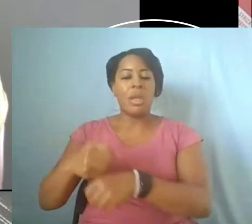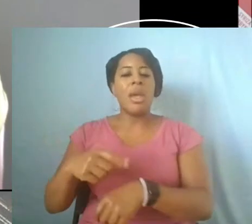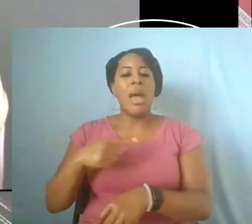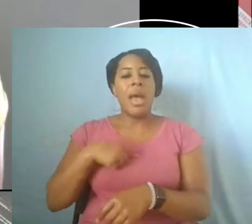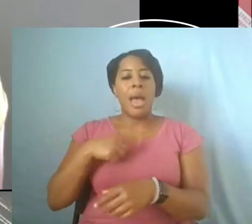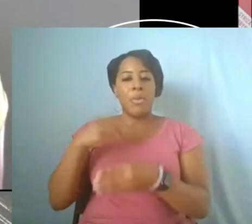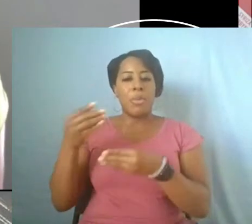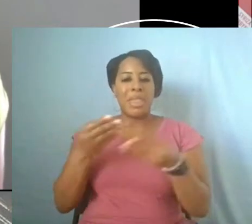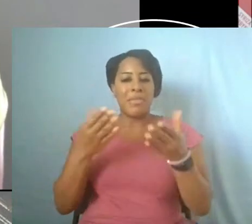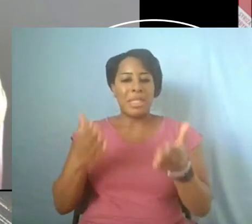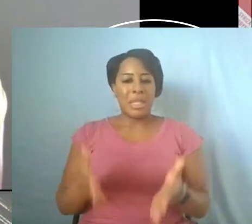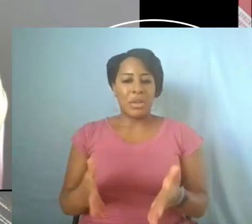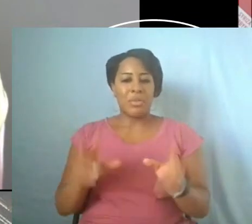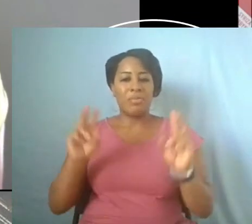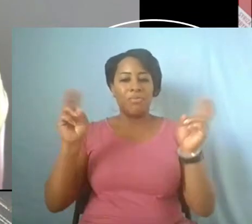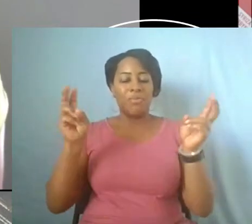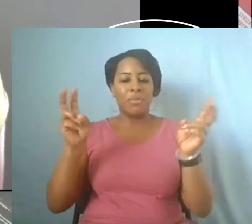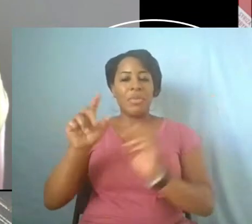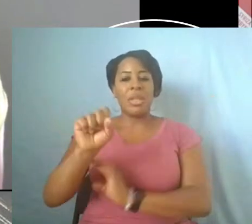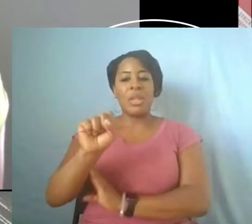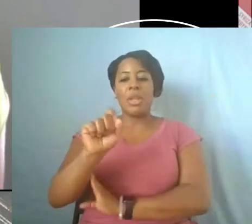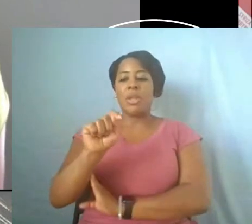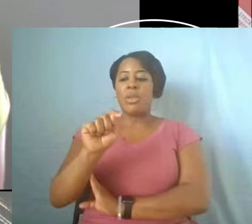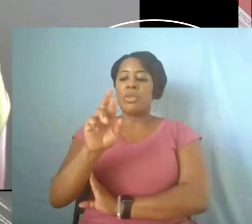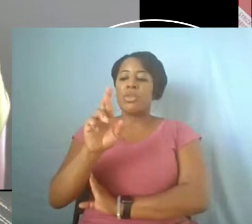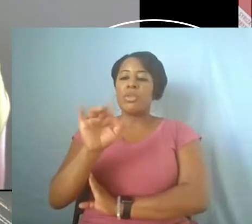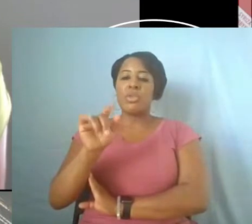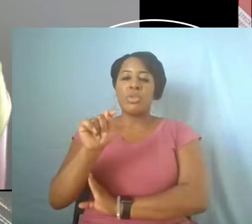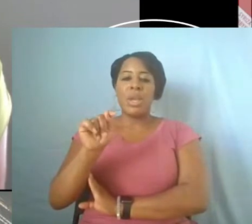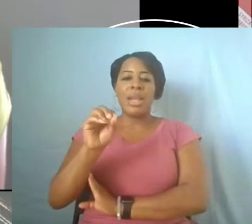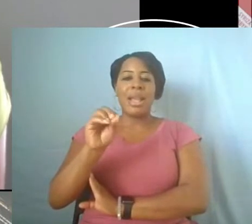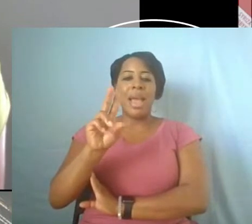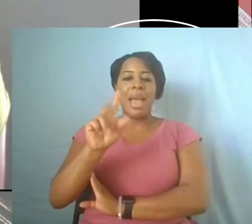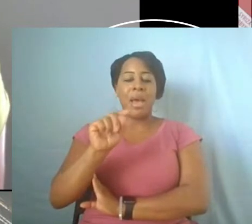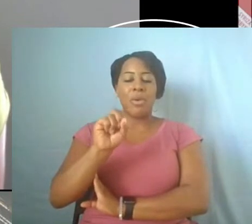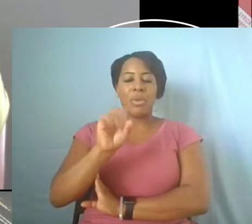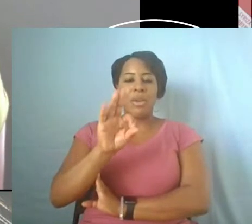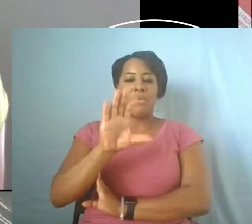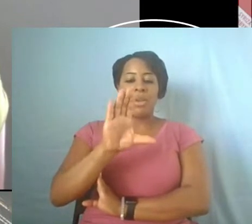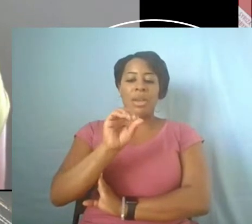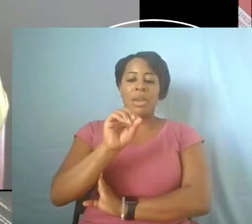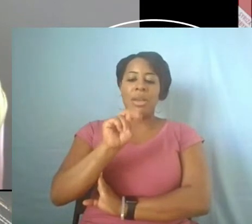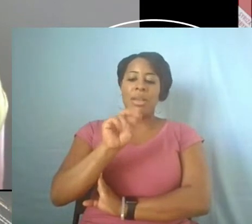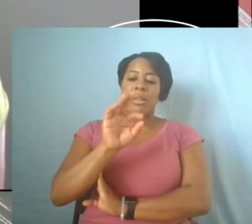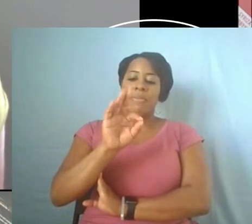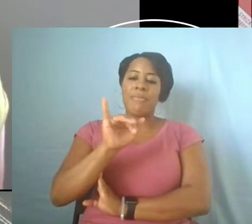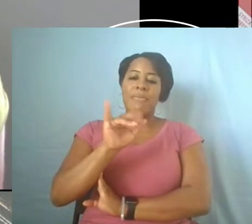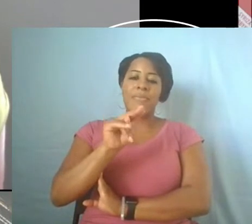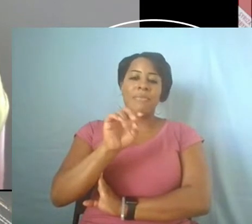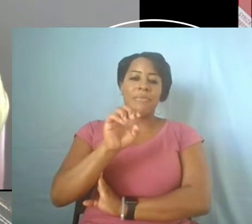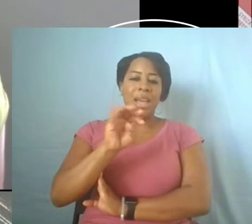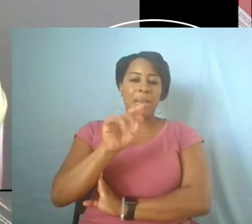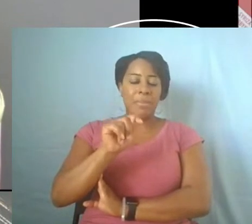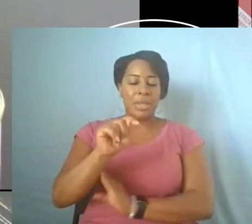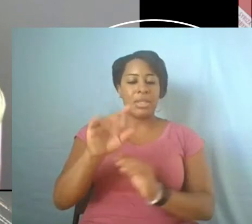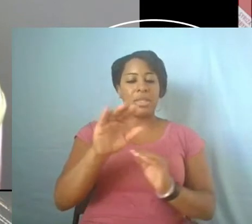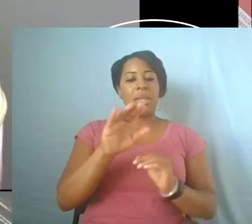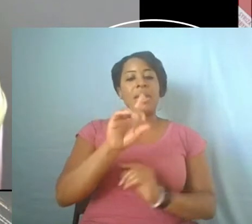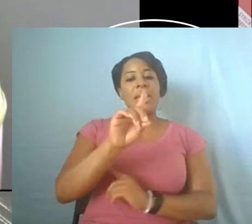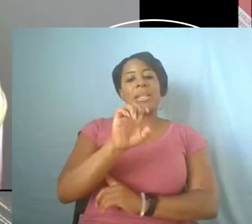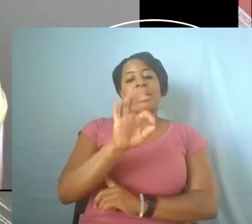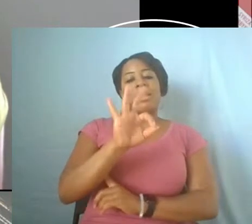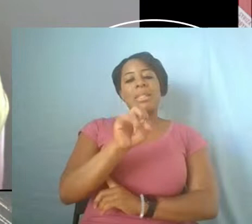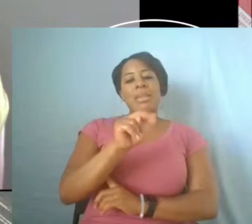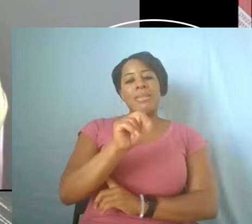Out of Confinement, Defund Police, Free Them All, and the Fight for Abolition. This is the third session of a series of